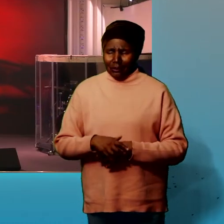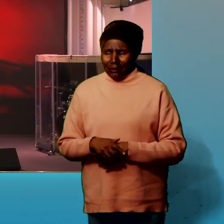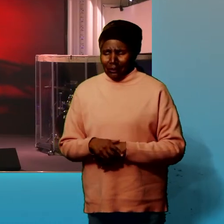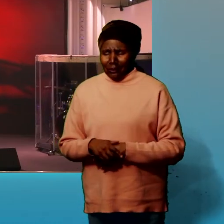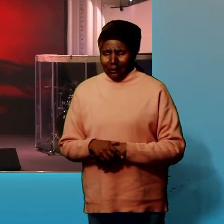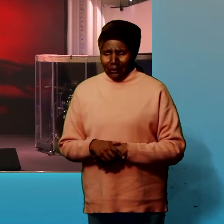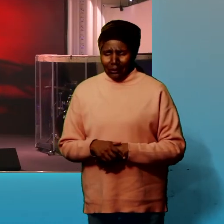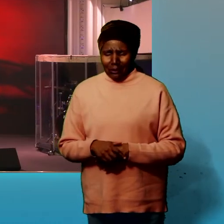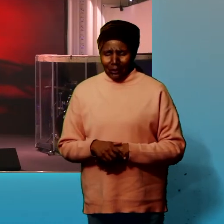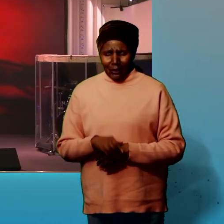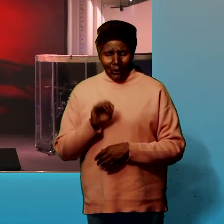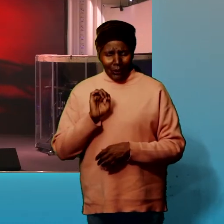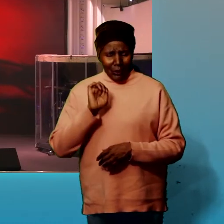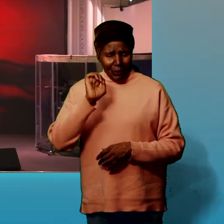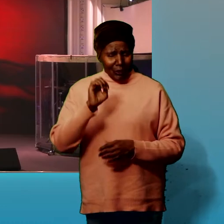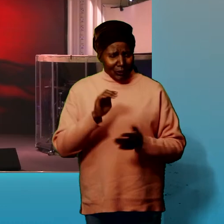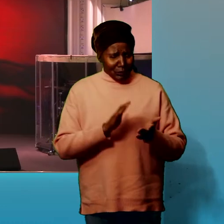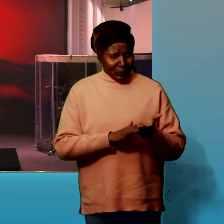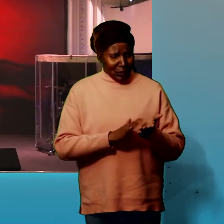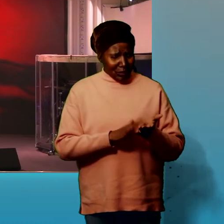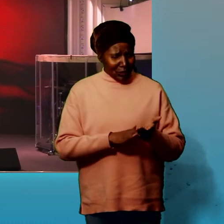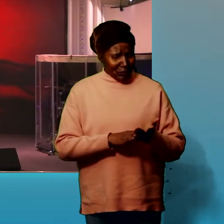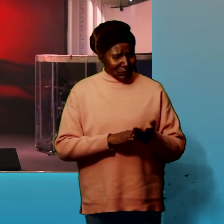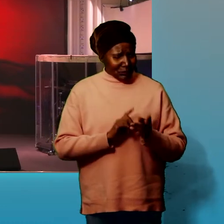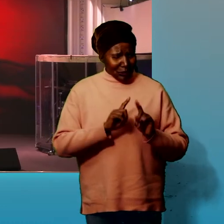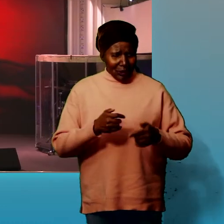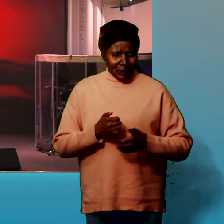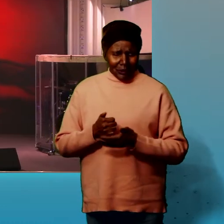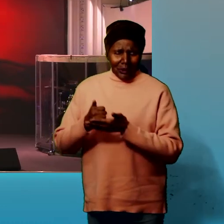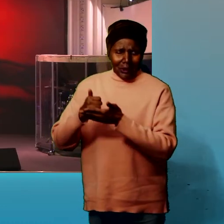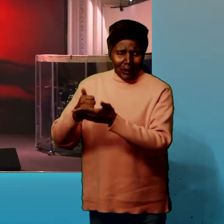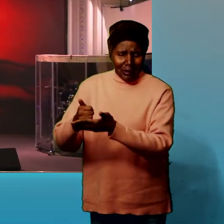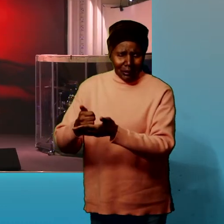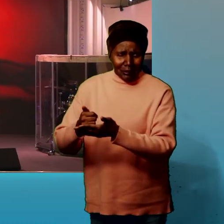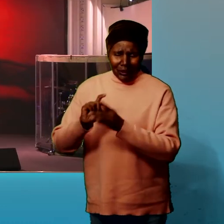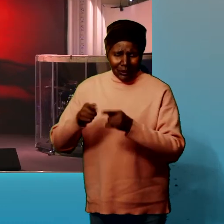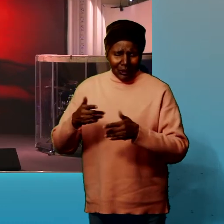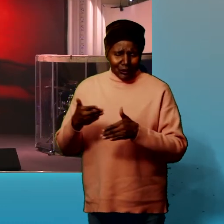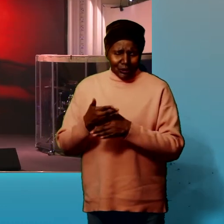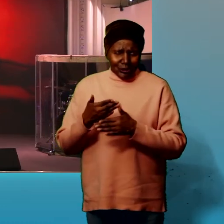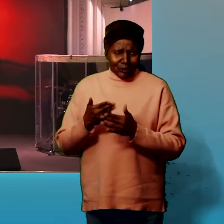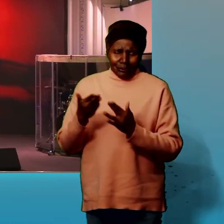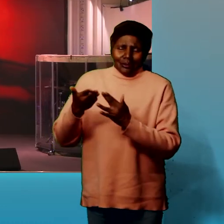with his own mother helpless, unable to do anything.